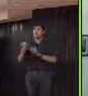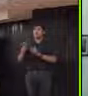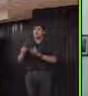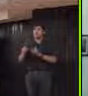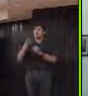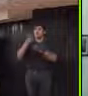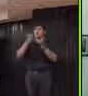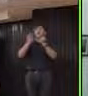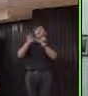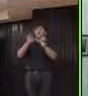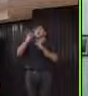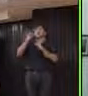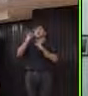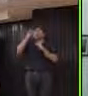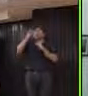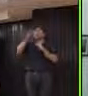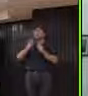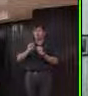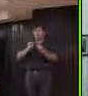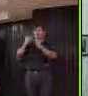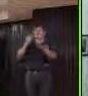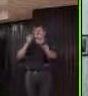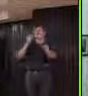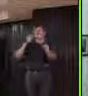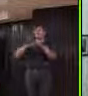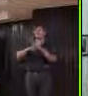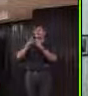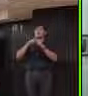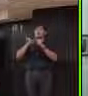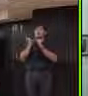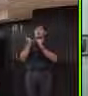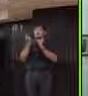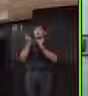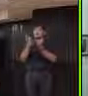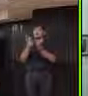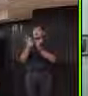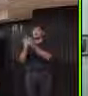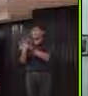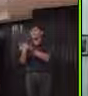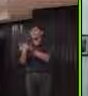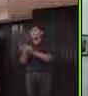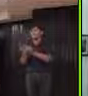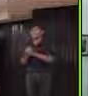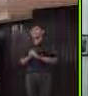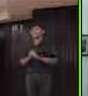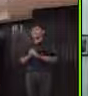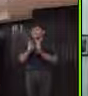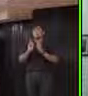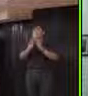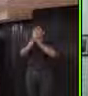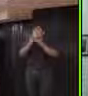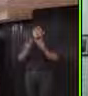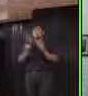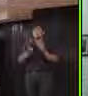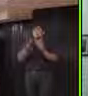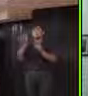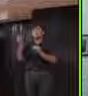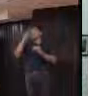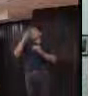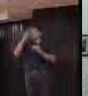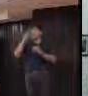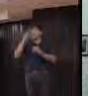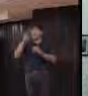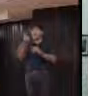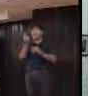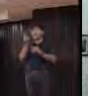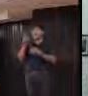India's sovereignty, but in financial terms, but the percentage given for the amount